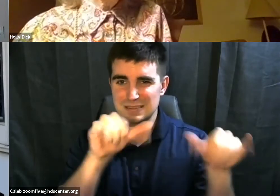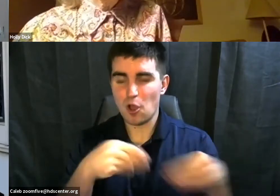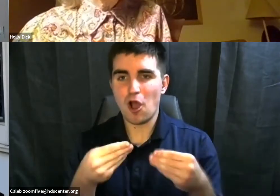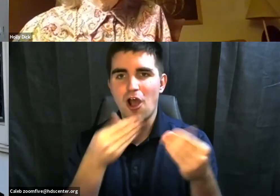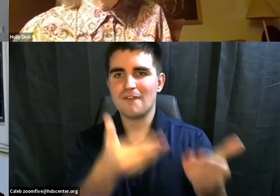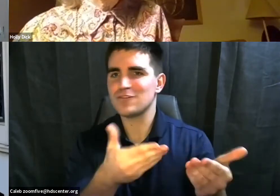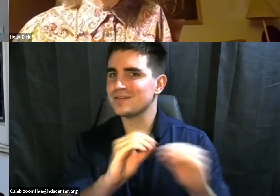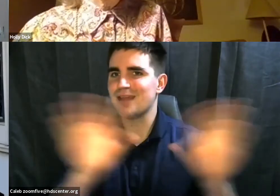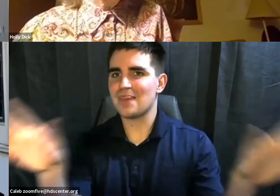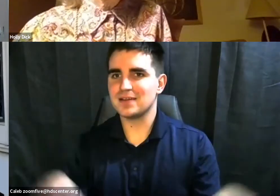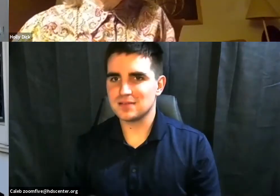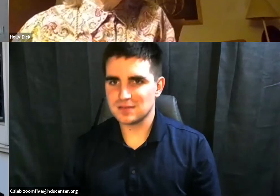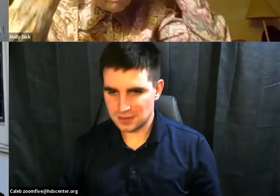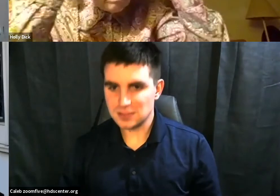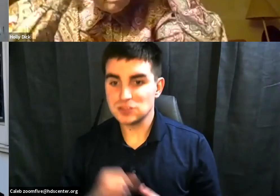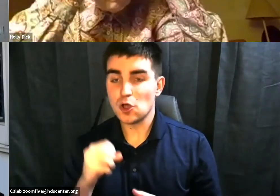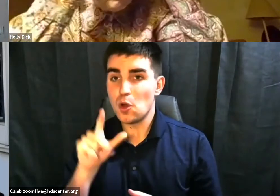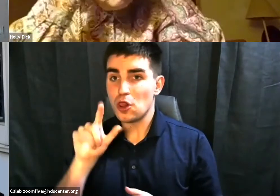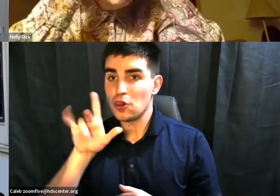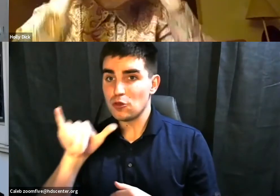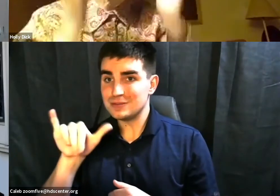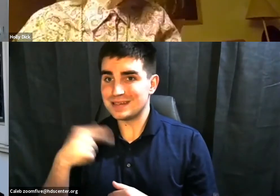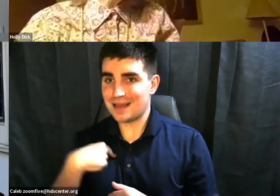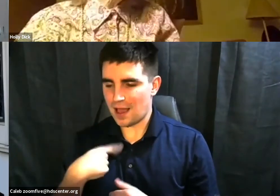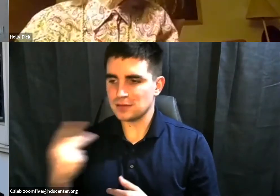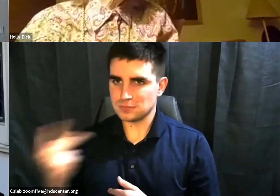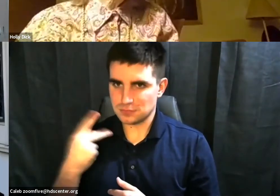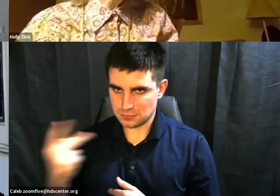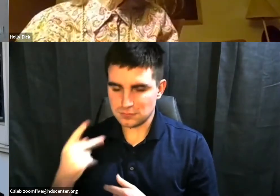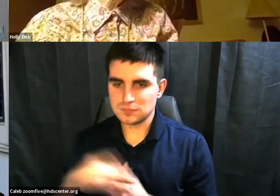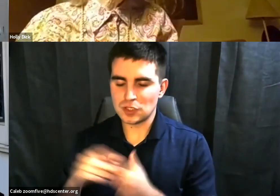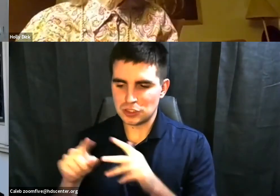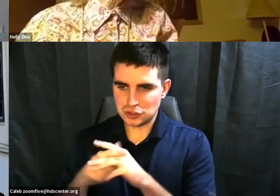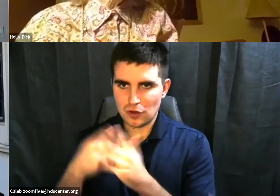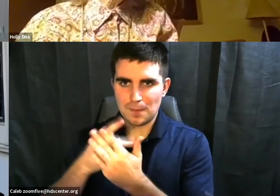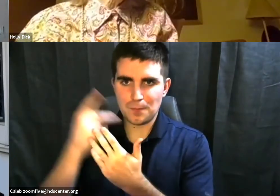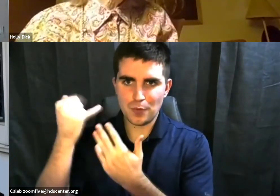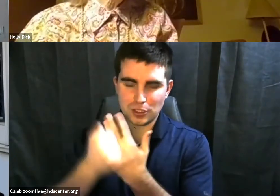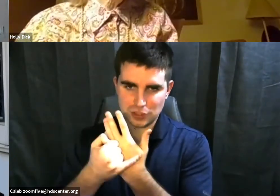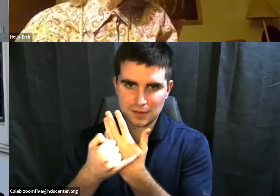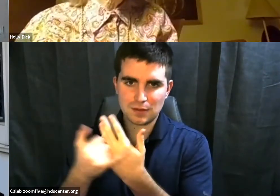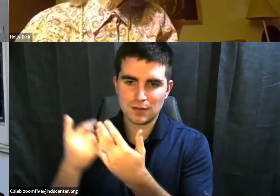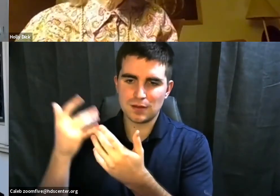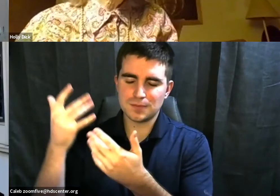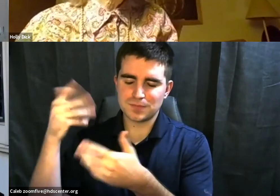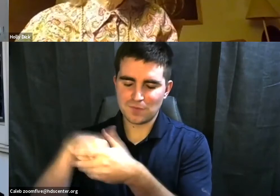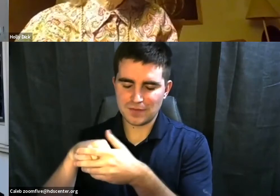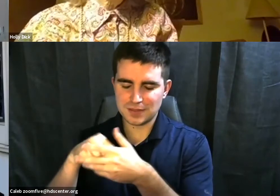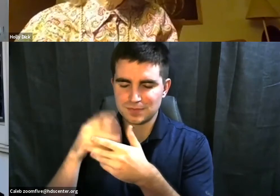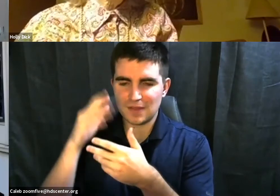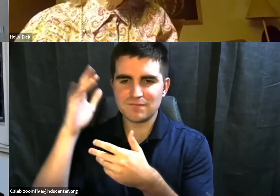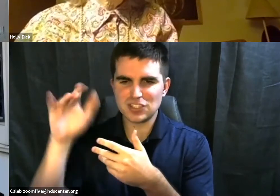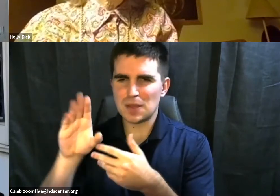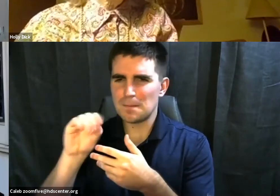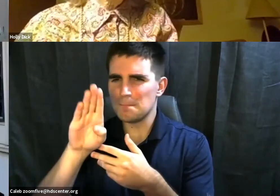so Lucy and I then started a project that involved eventually Bob